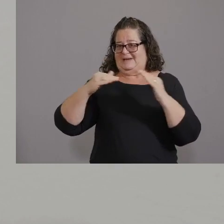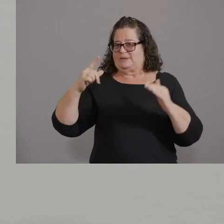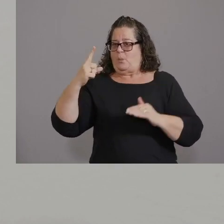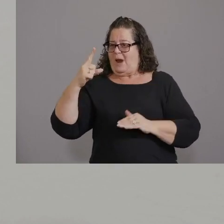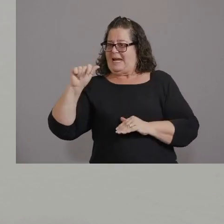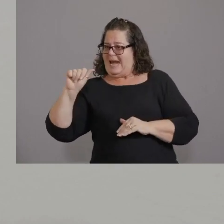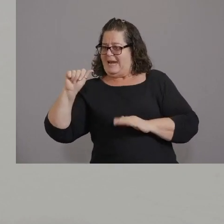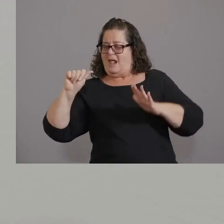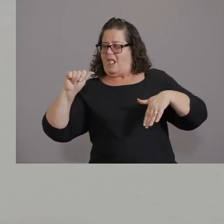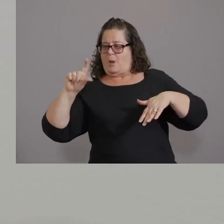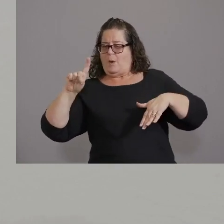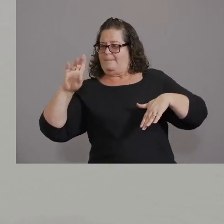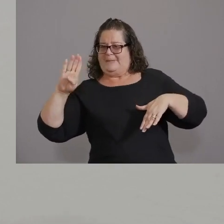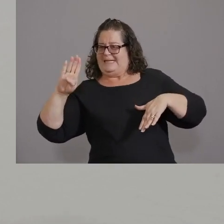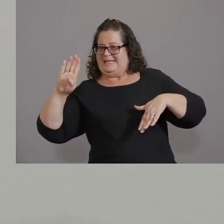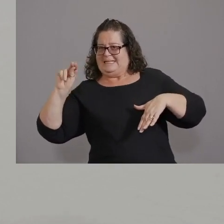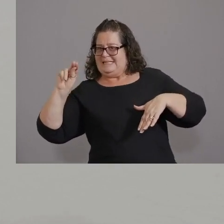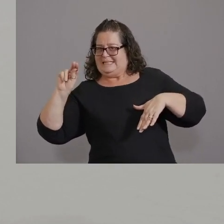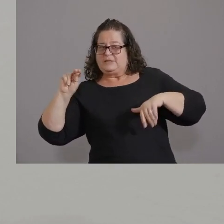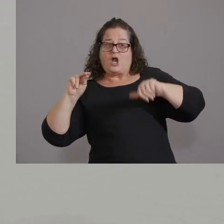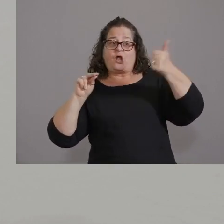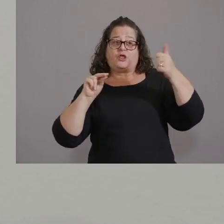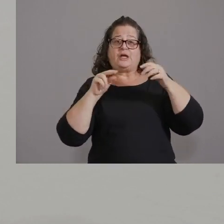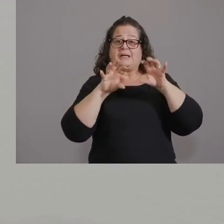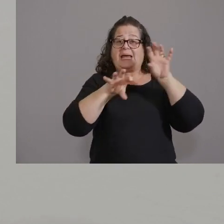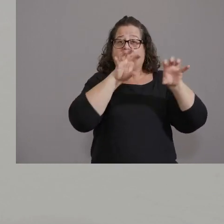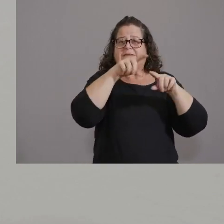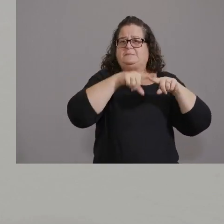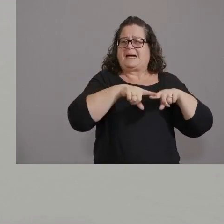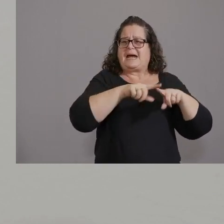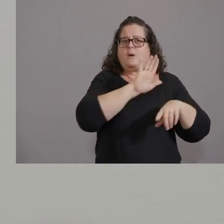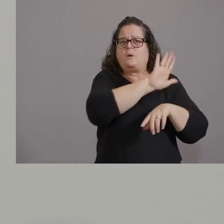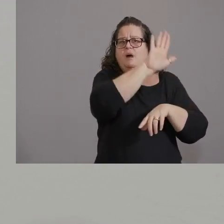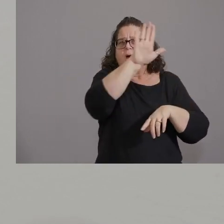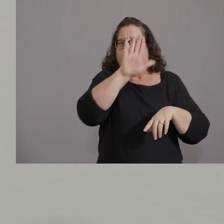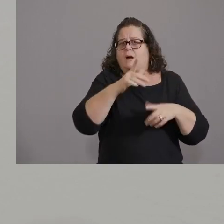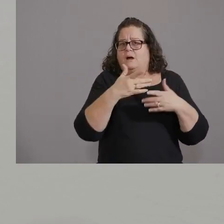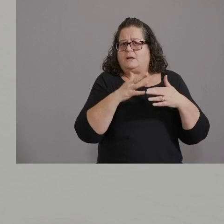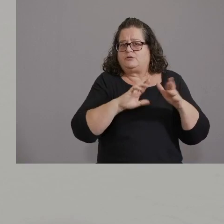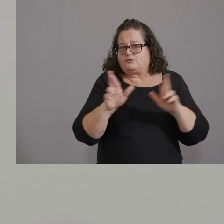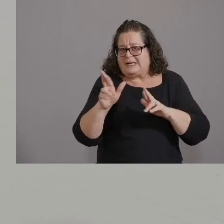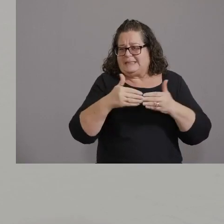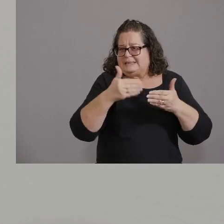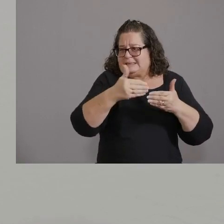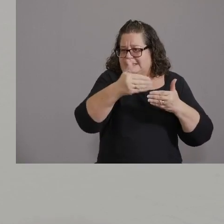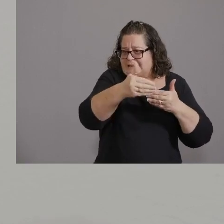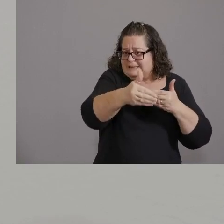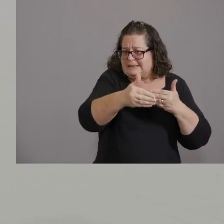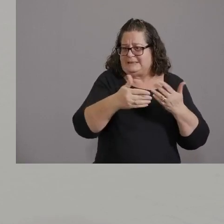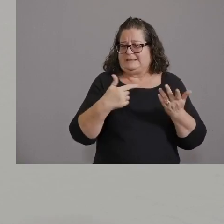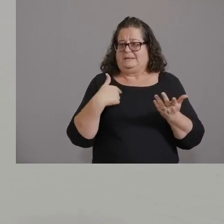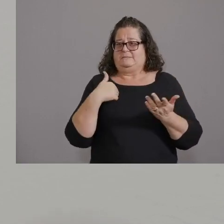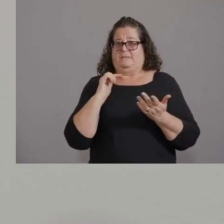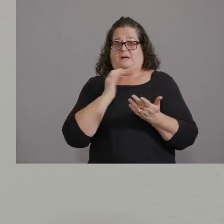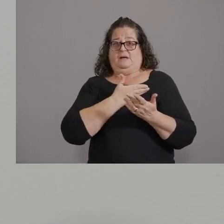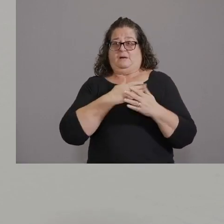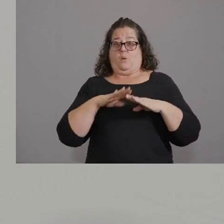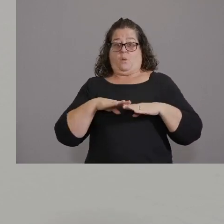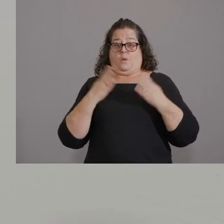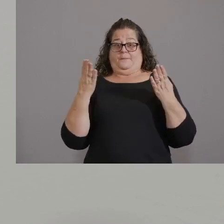that sub-prioritized phase 1B. That just because we have approved for that to happen, it does not mean that the counties have